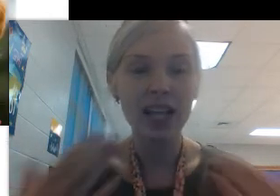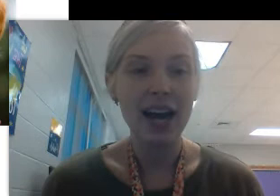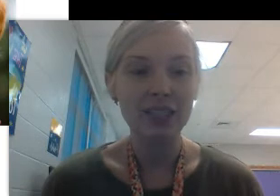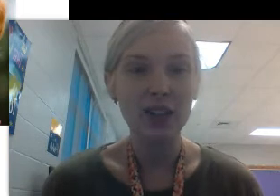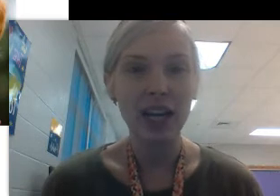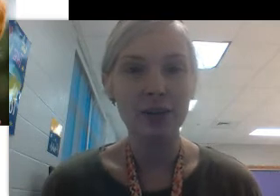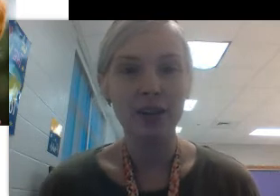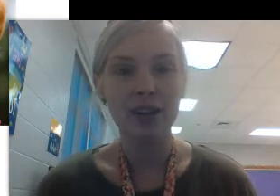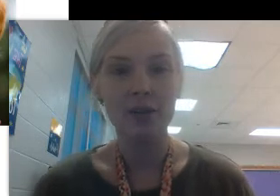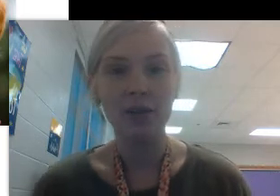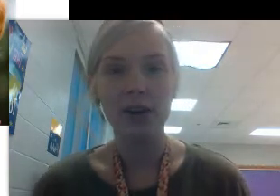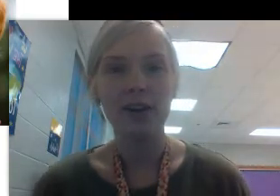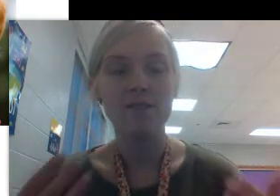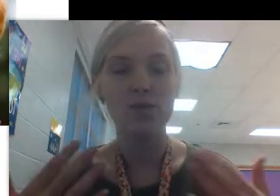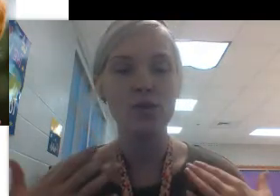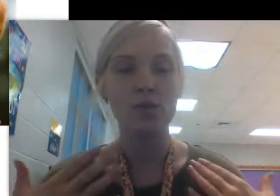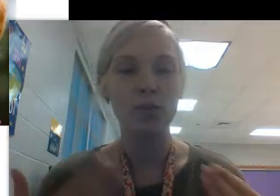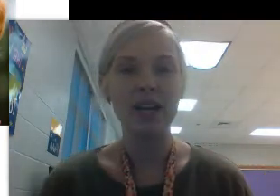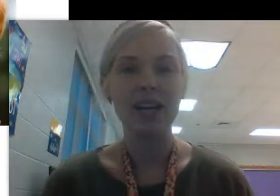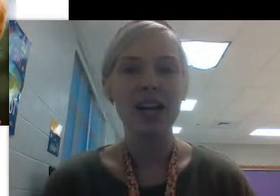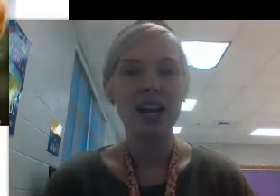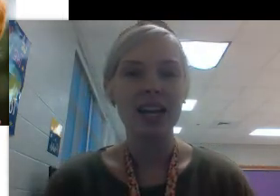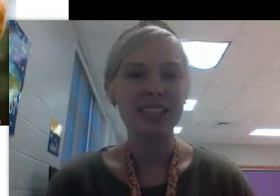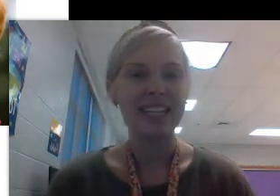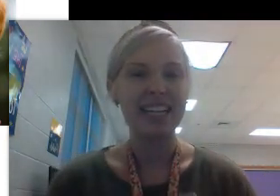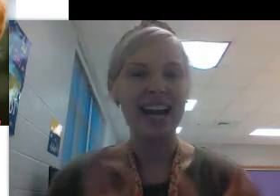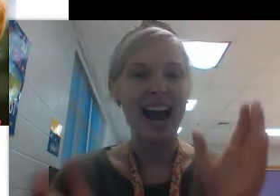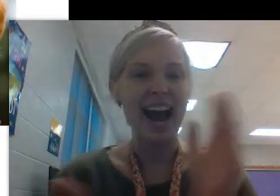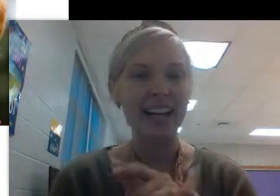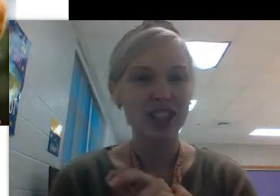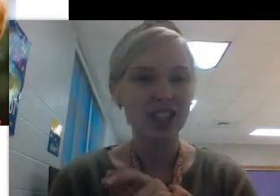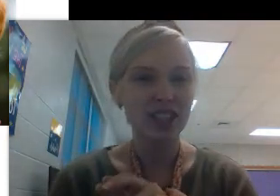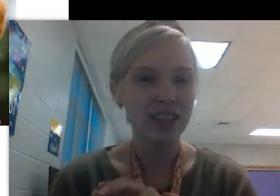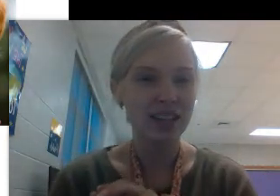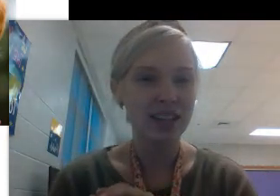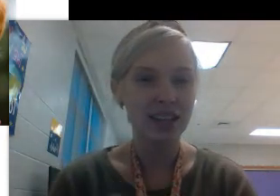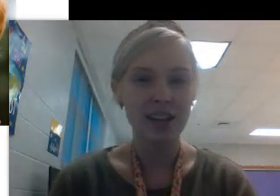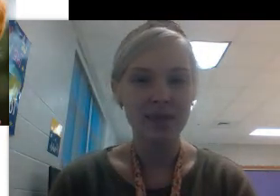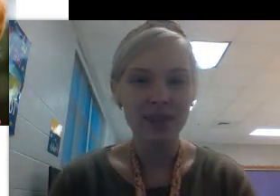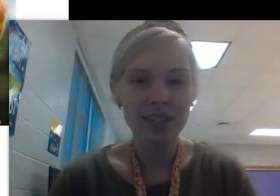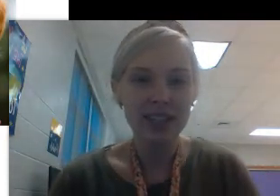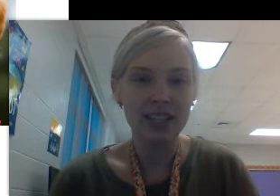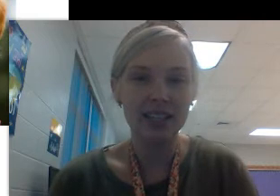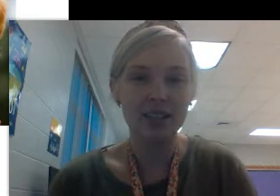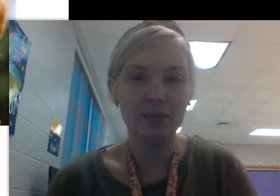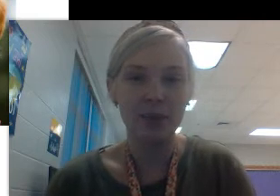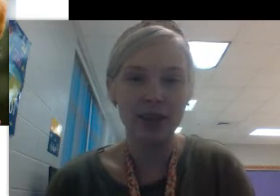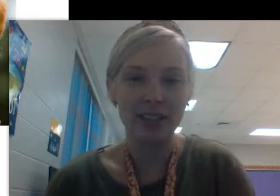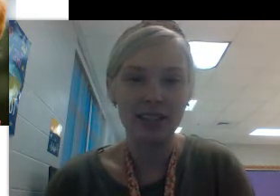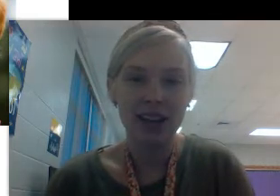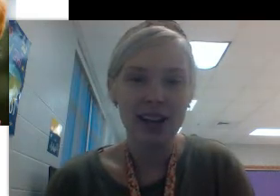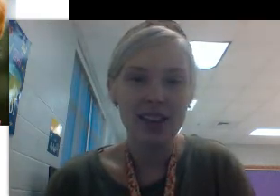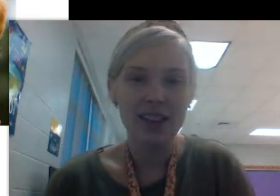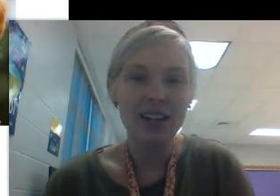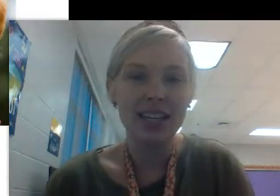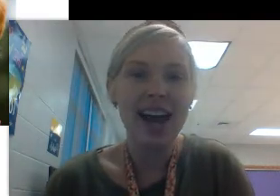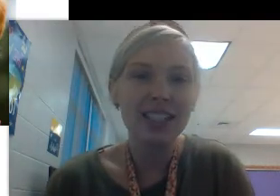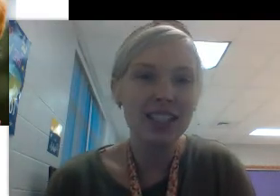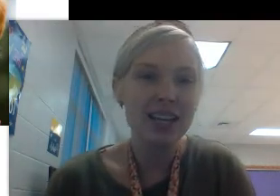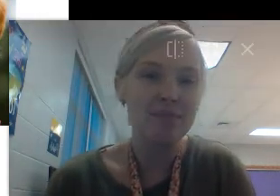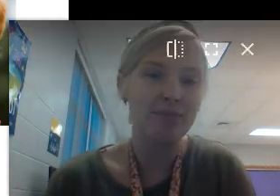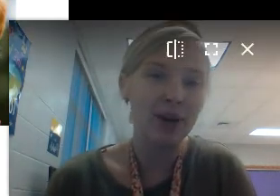Our last vocabulary word for the week is catch. Look at these little boys. They